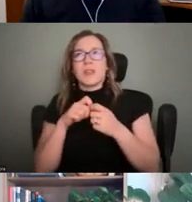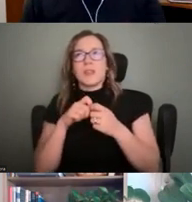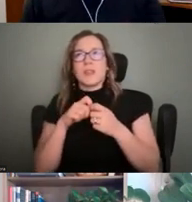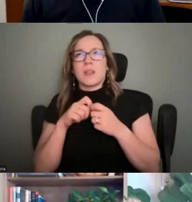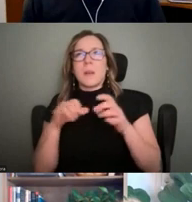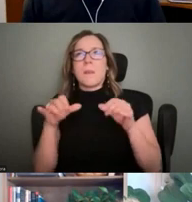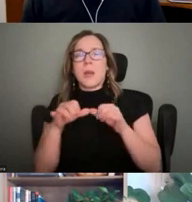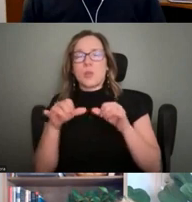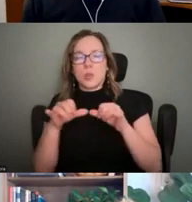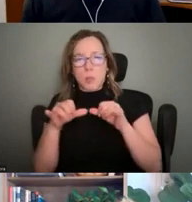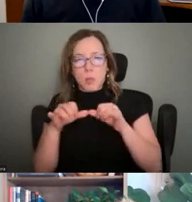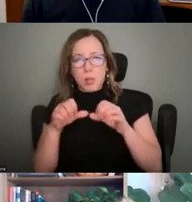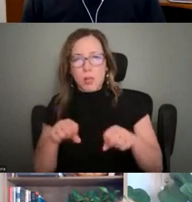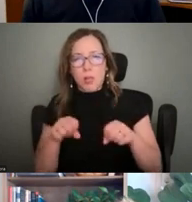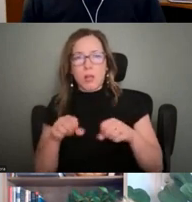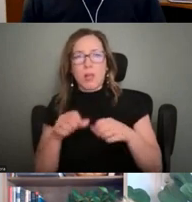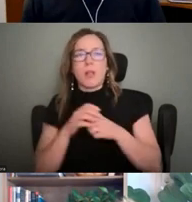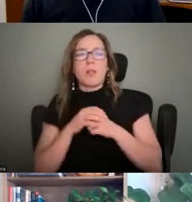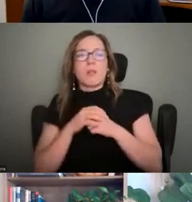measurable,